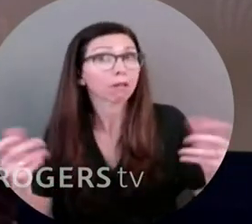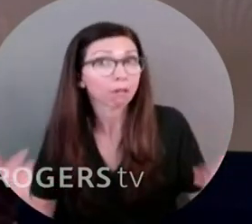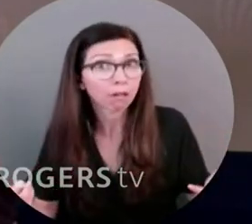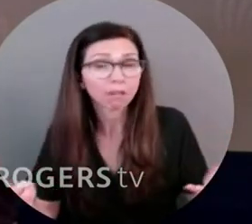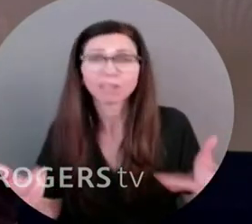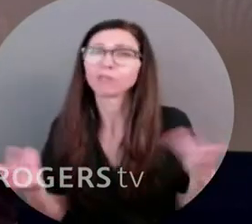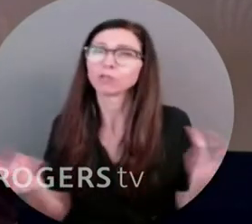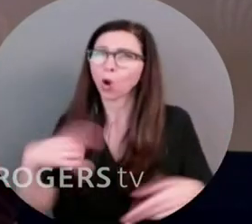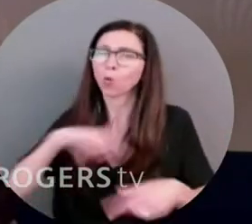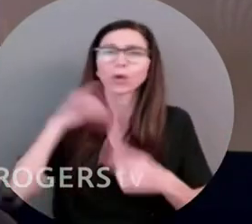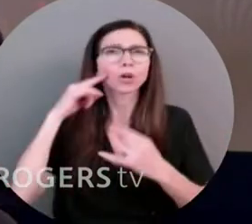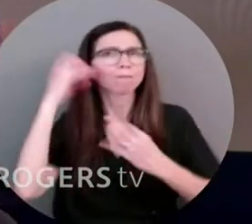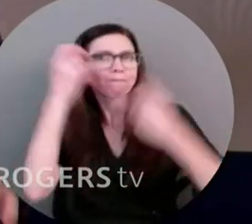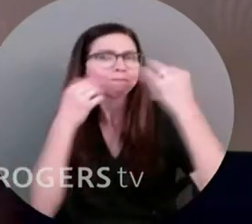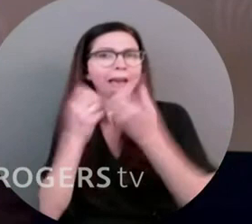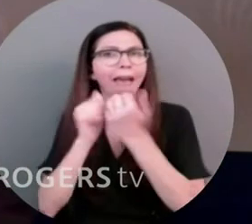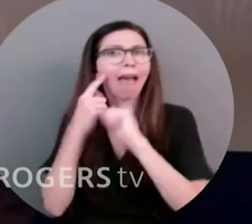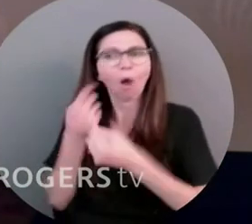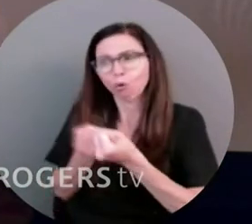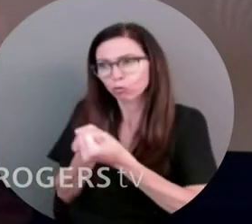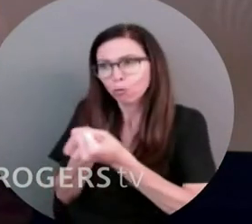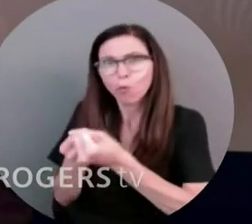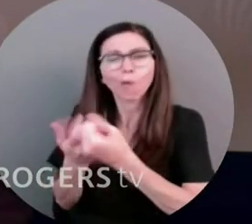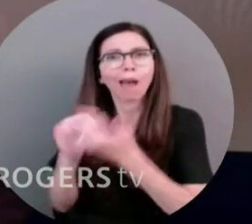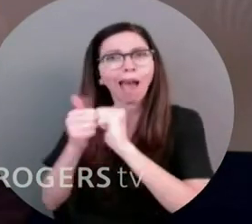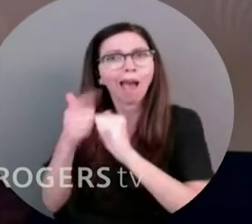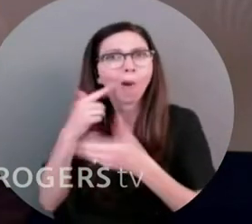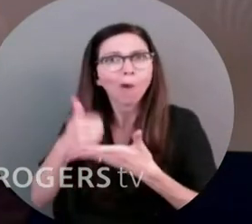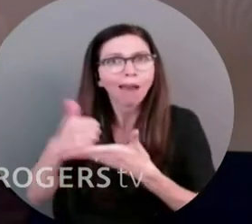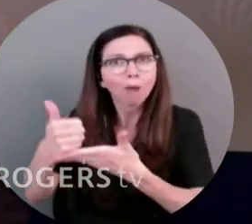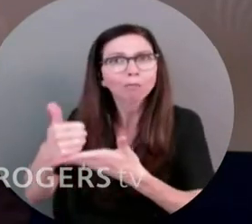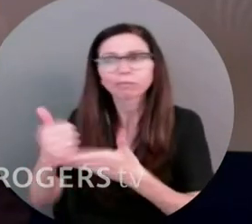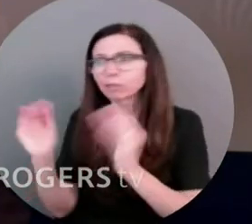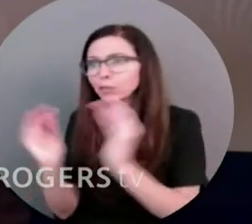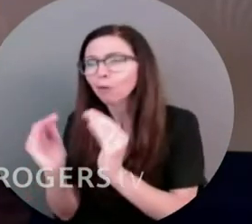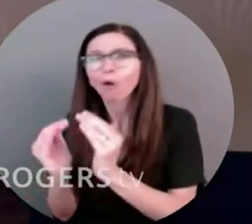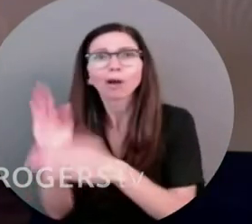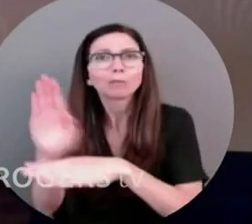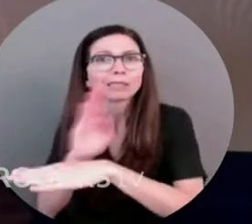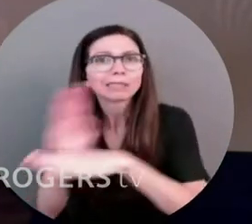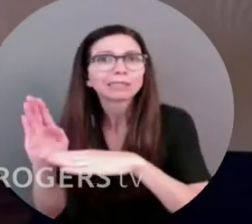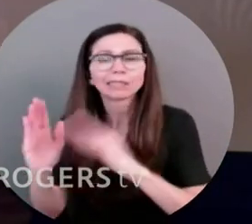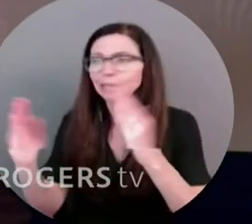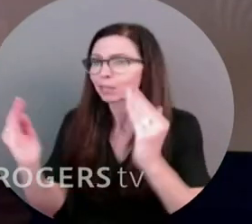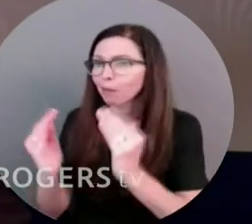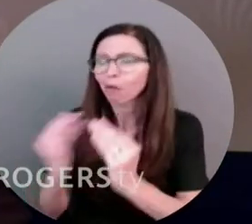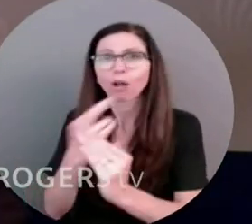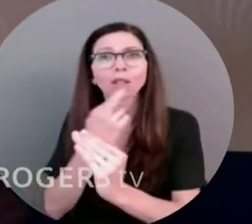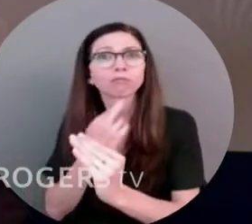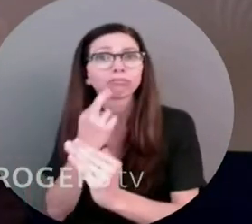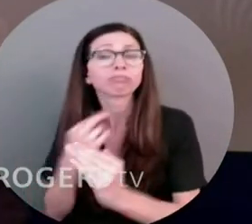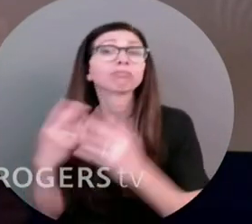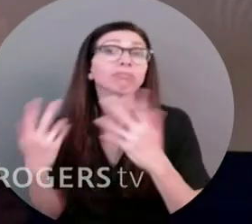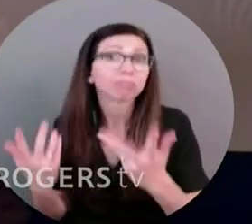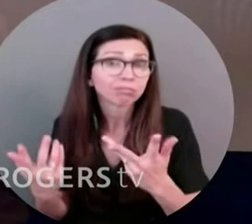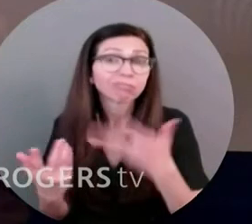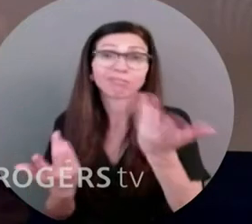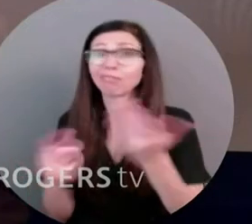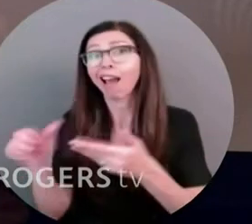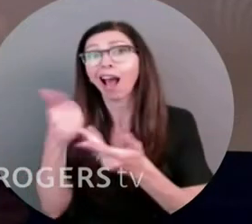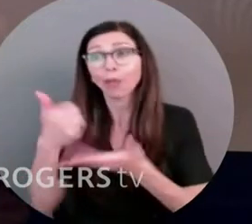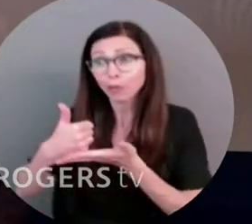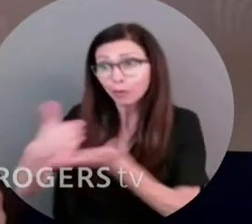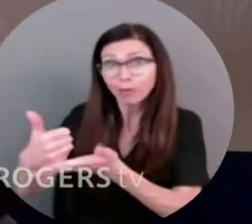things that we can do to help the business community. As you know, we've deferred the property taxes by a number of months to give them some cash